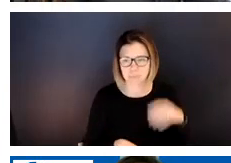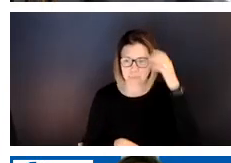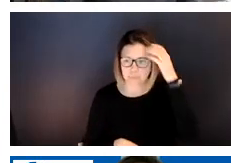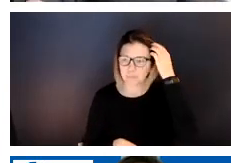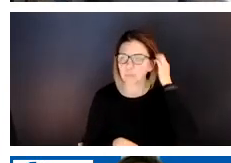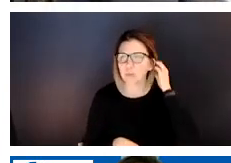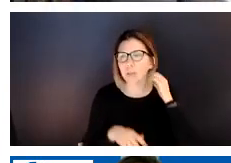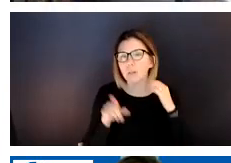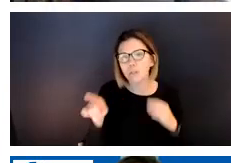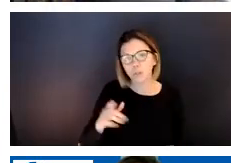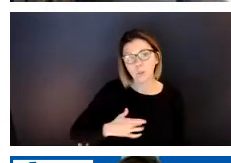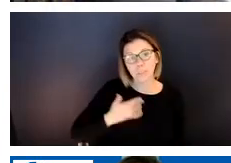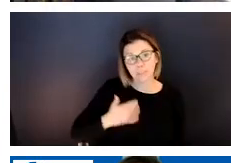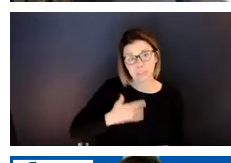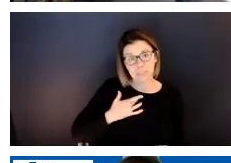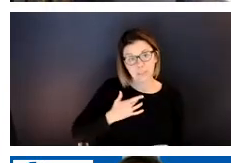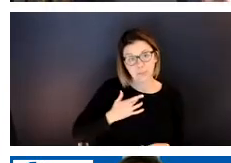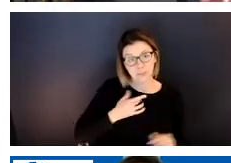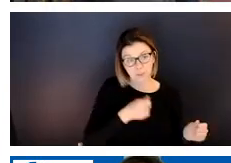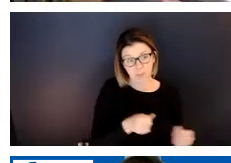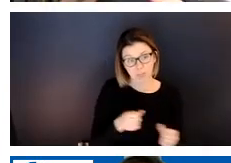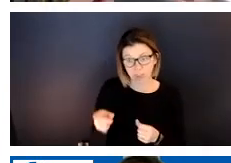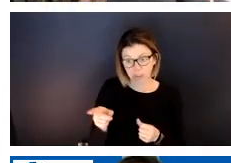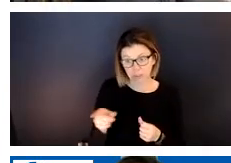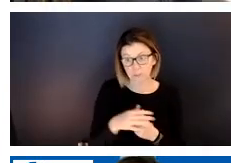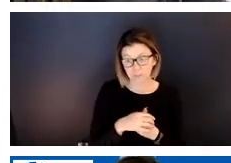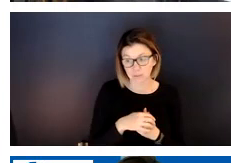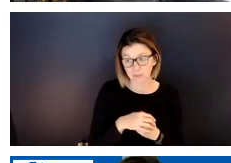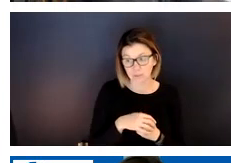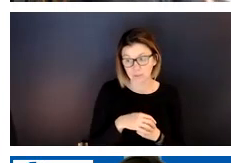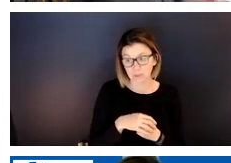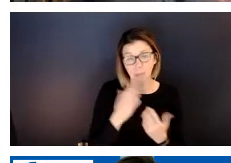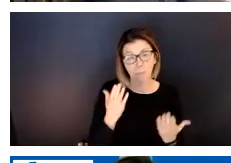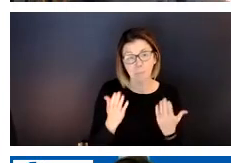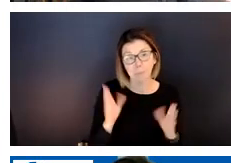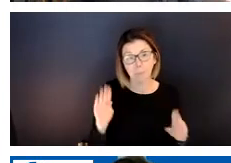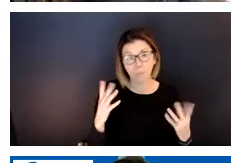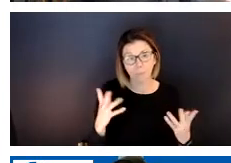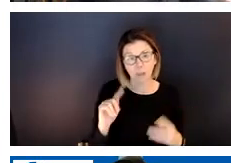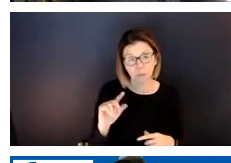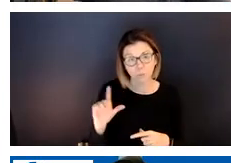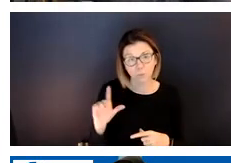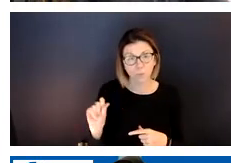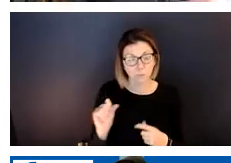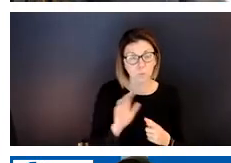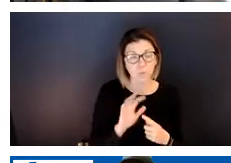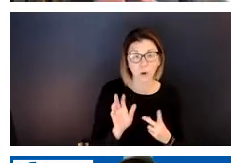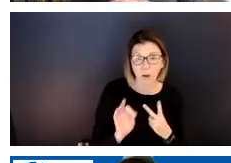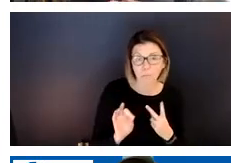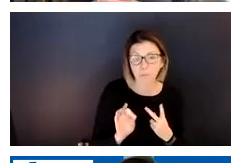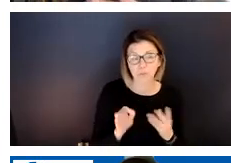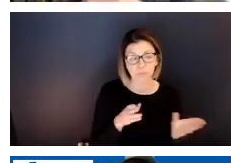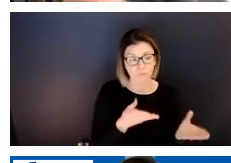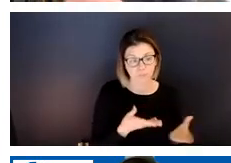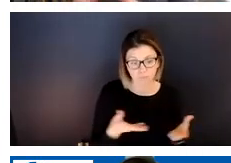When it comes to sensory strategies, we may need to try to provide tools, options,